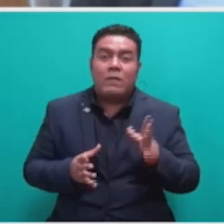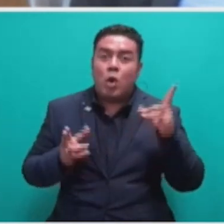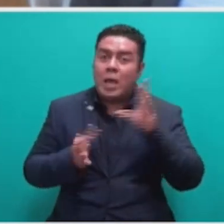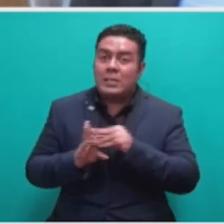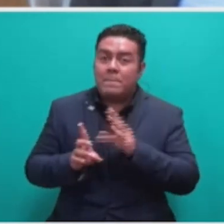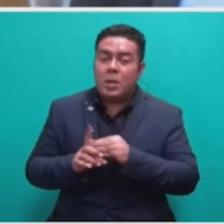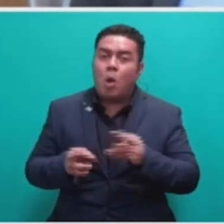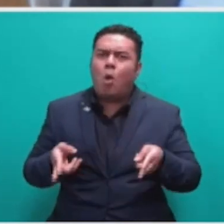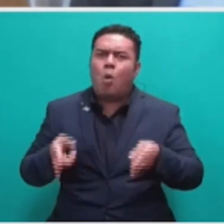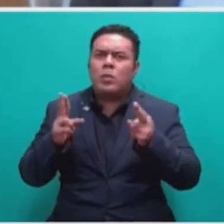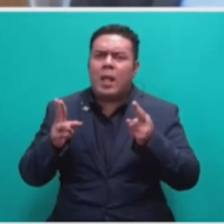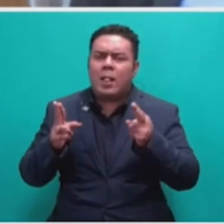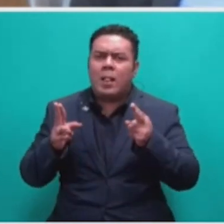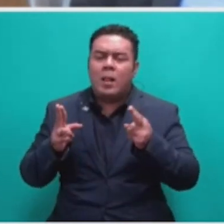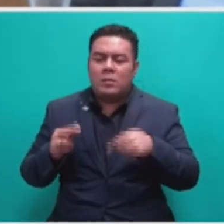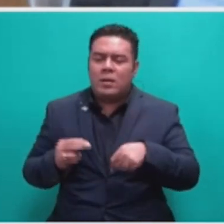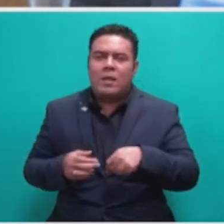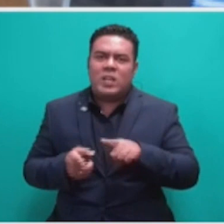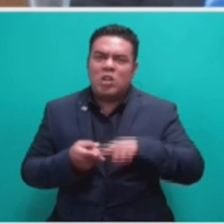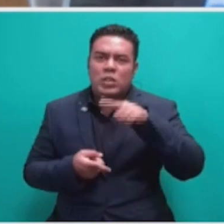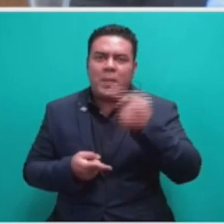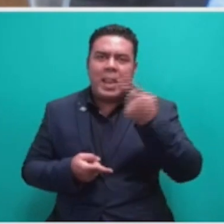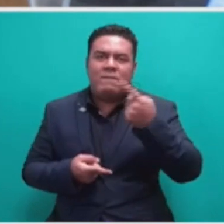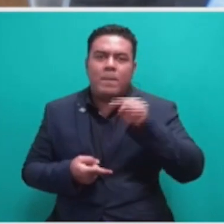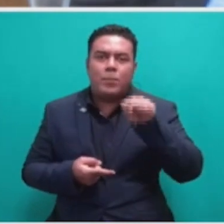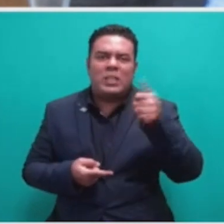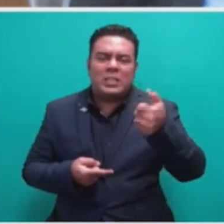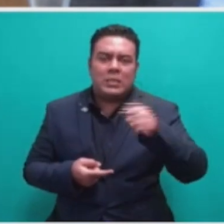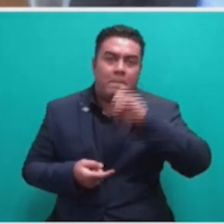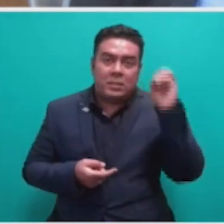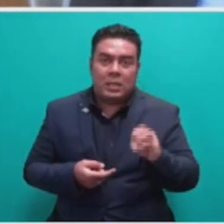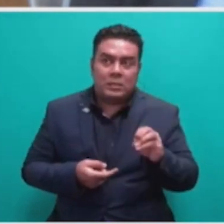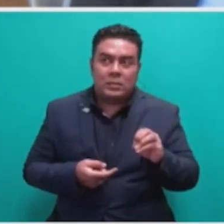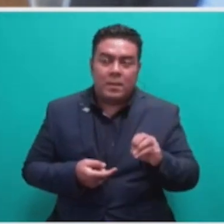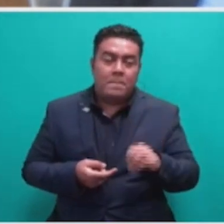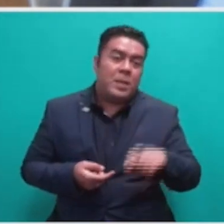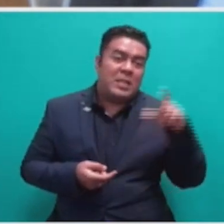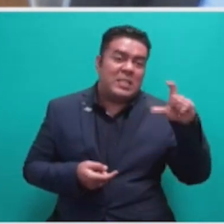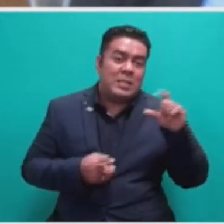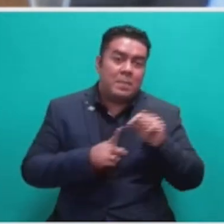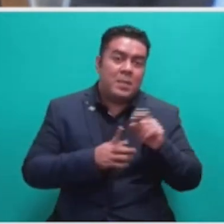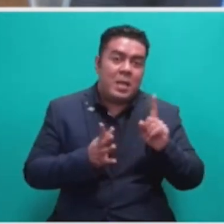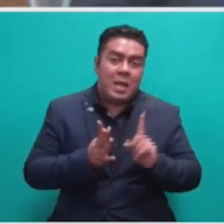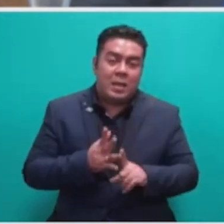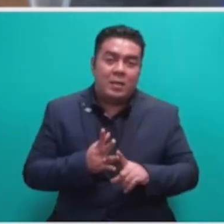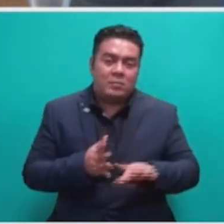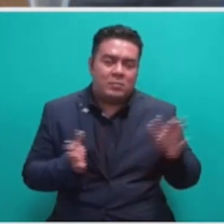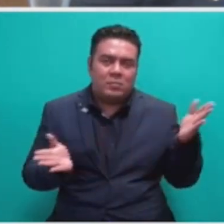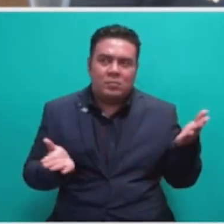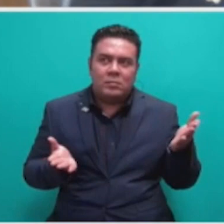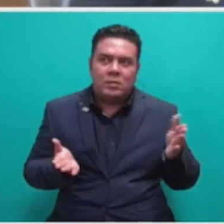the prices have gone by 11.6%, but the weight in the CPI basket for hotels and